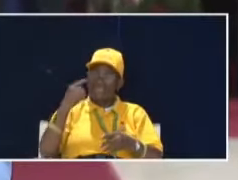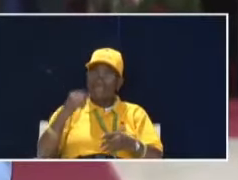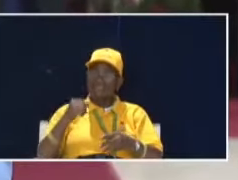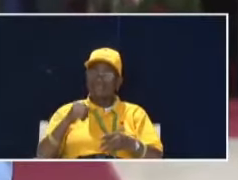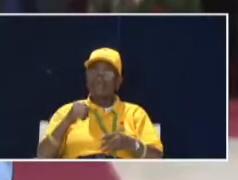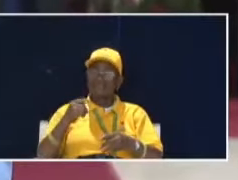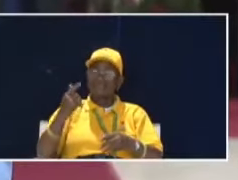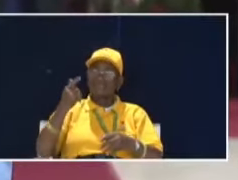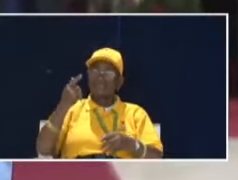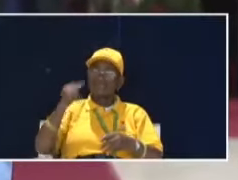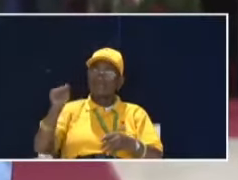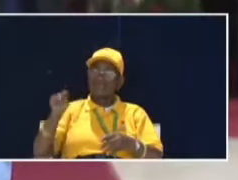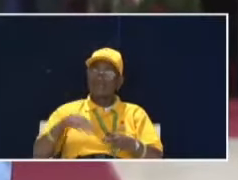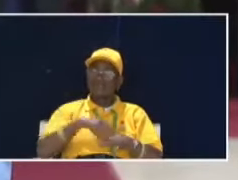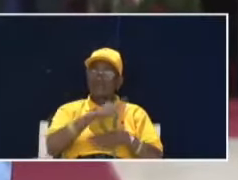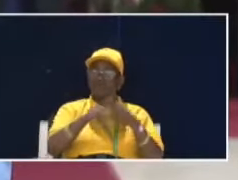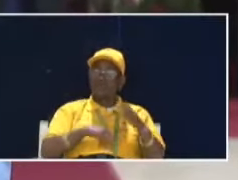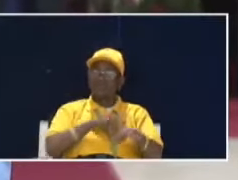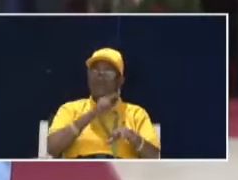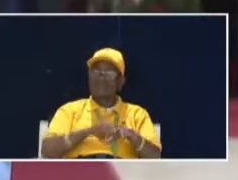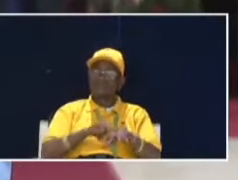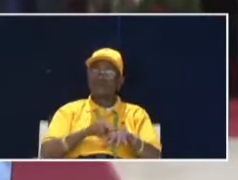the whole nation discovered,